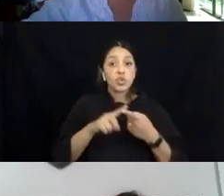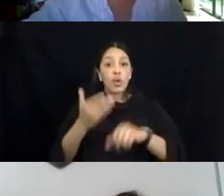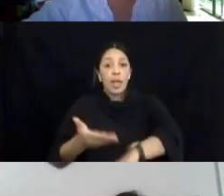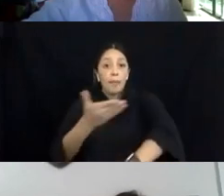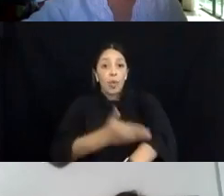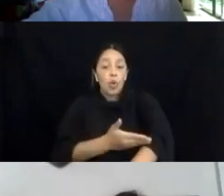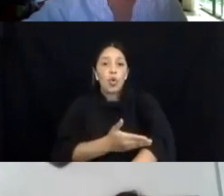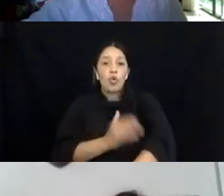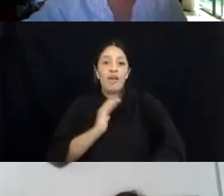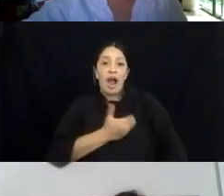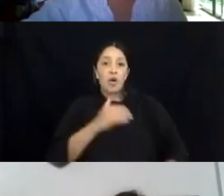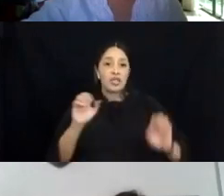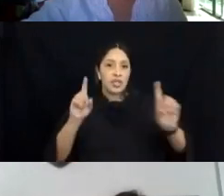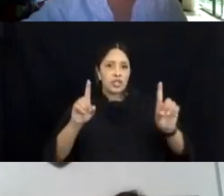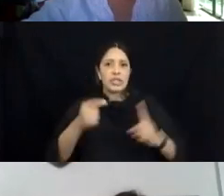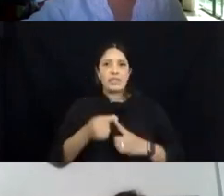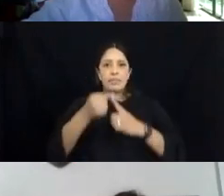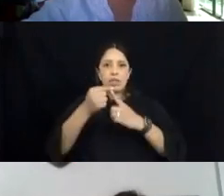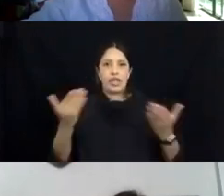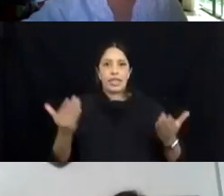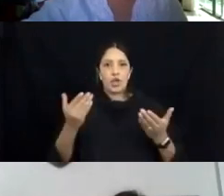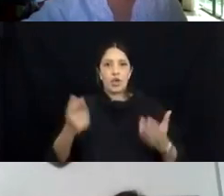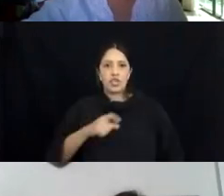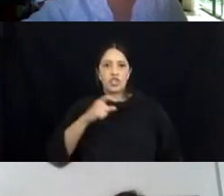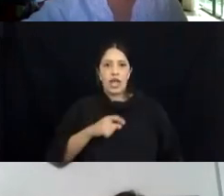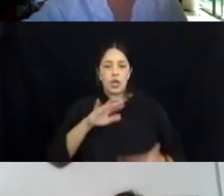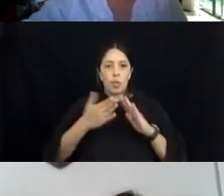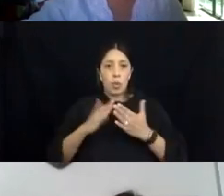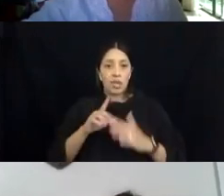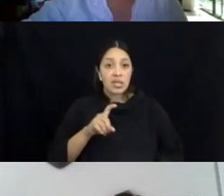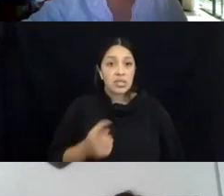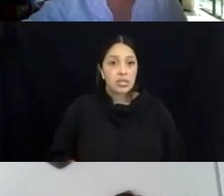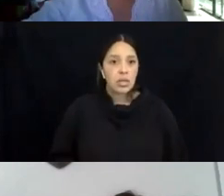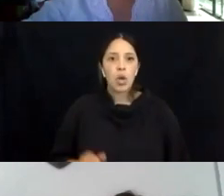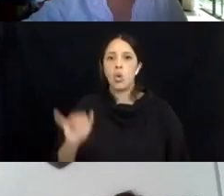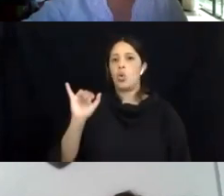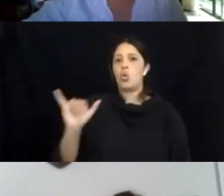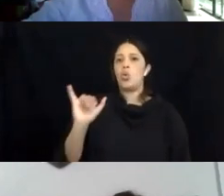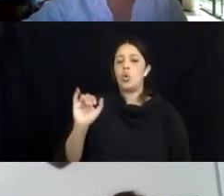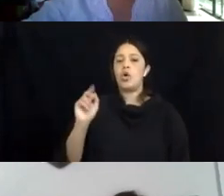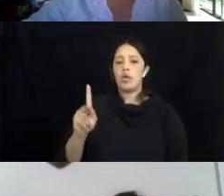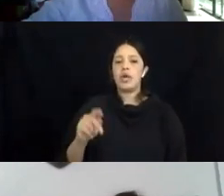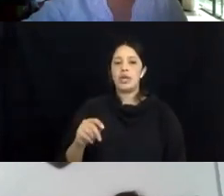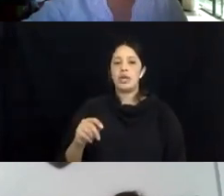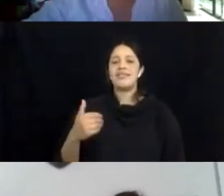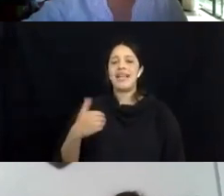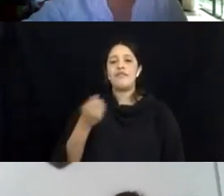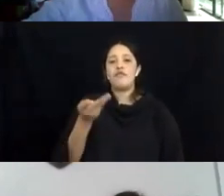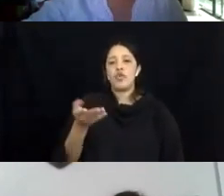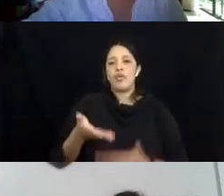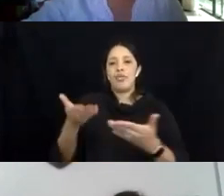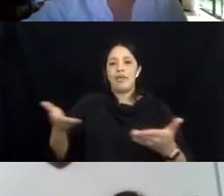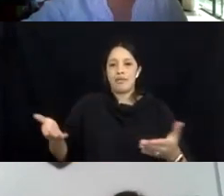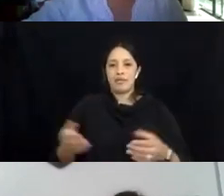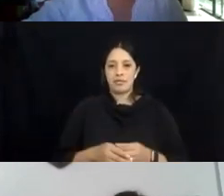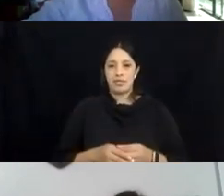especially in the Latino community? Okay, so there's a few things that have taken place that we need to